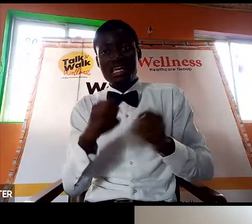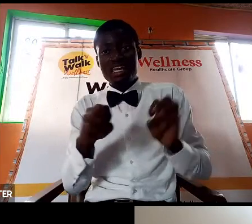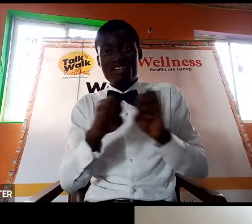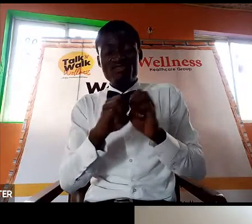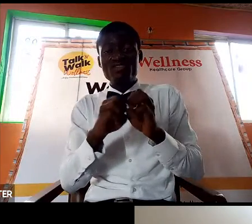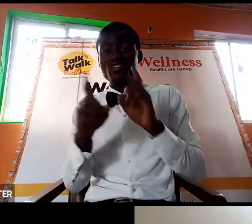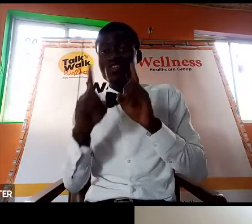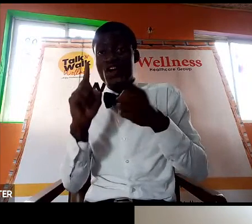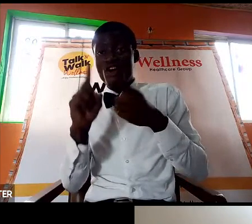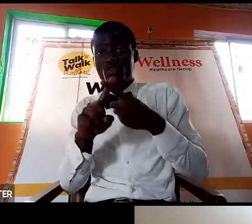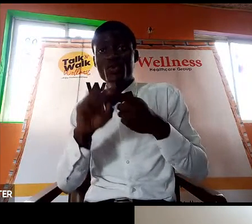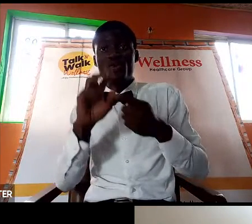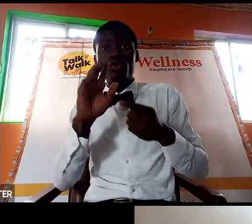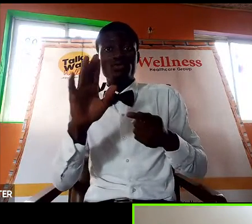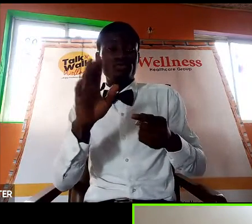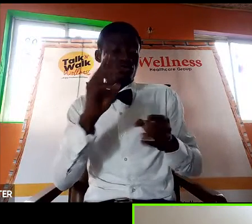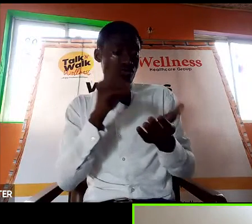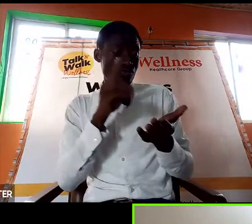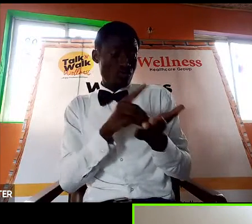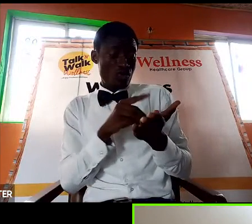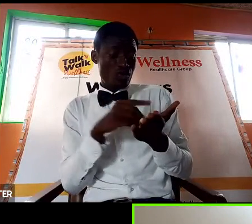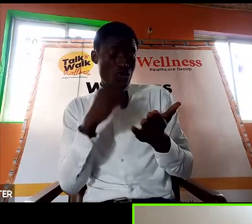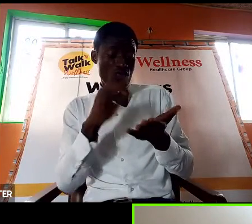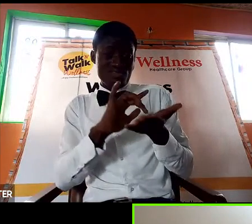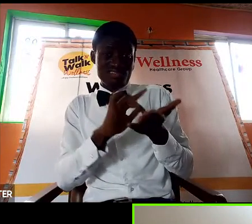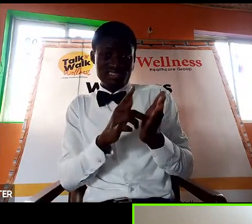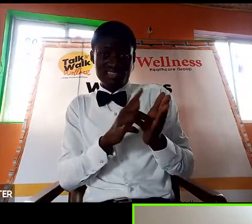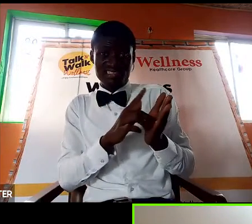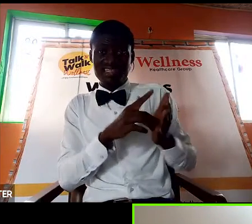heart. It and has check it impact with on them. the heart. And